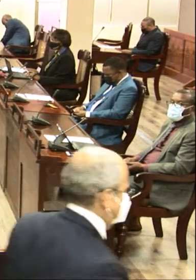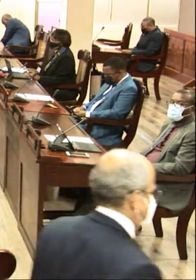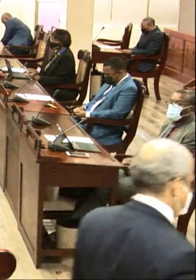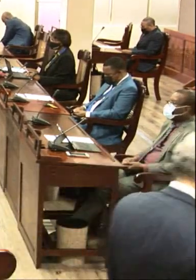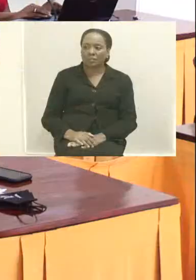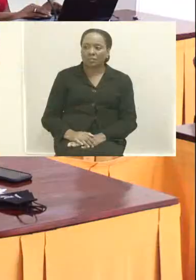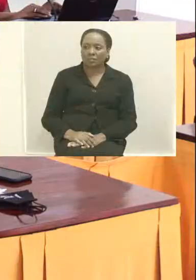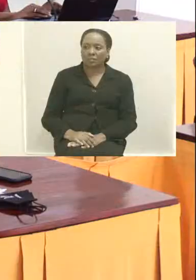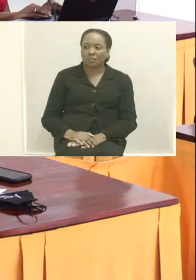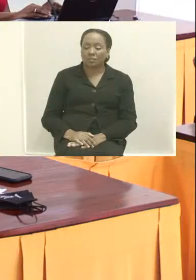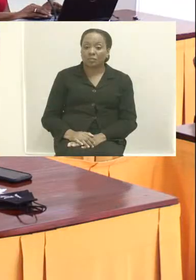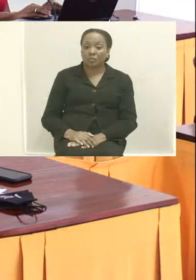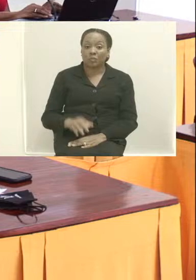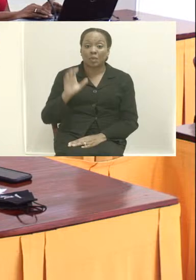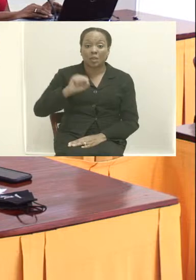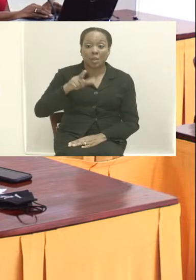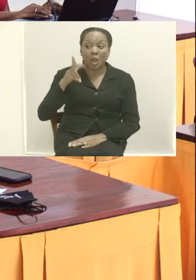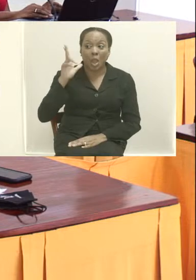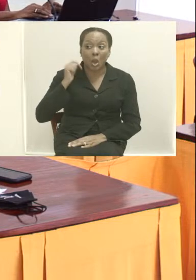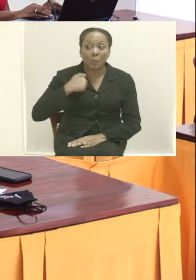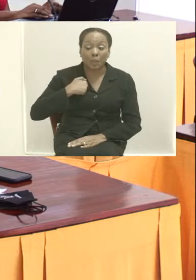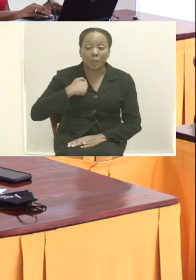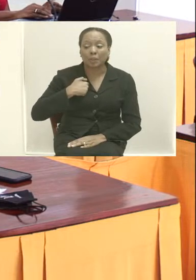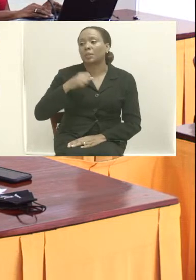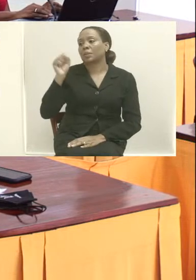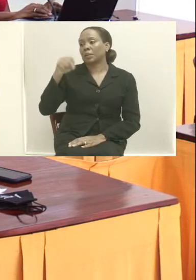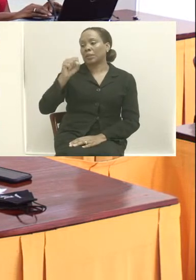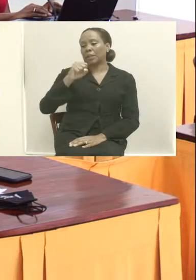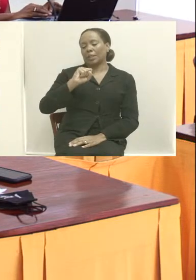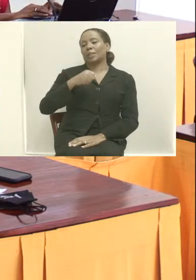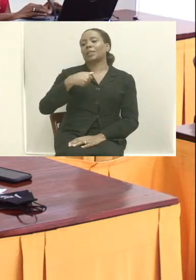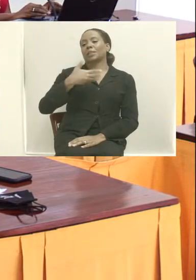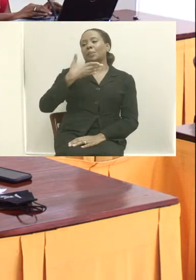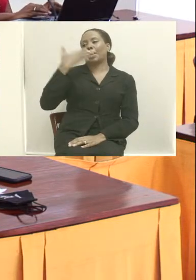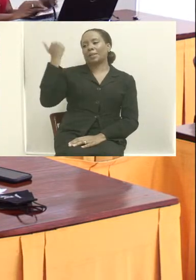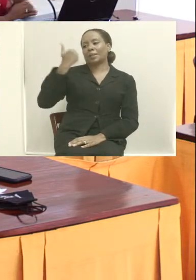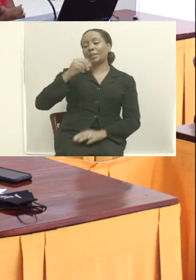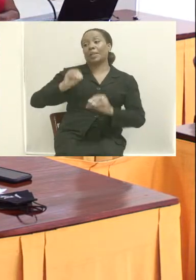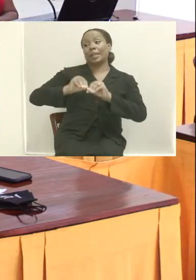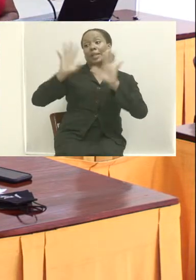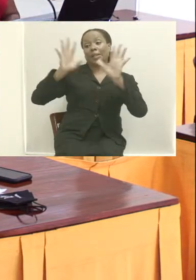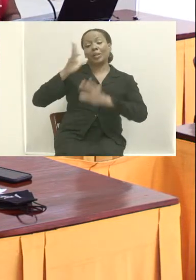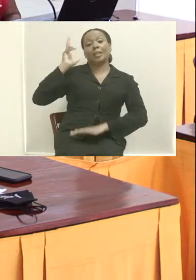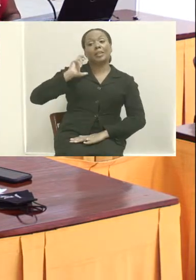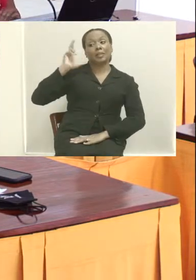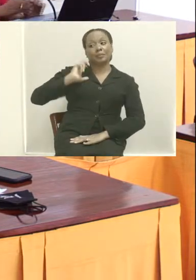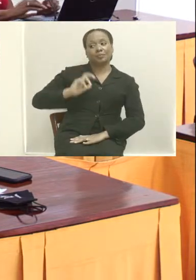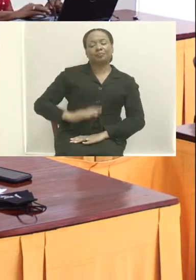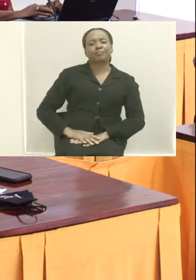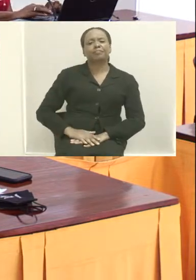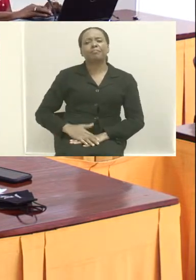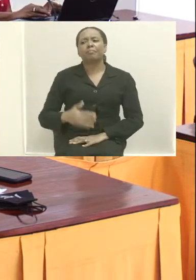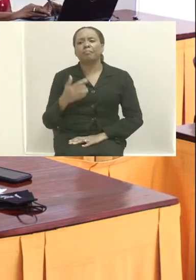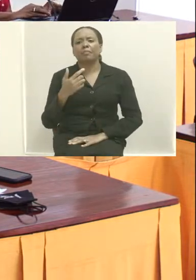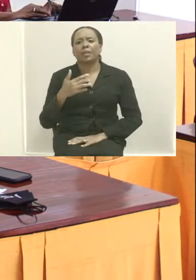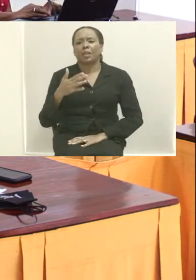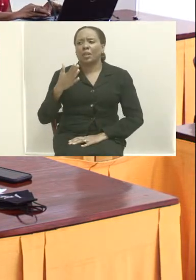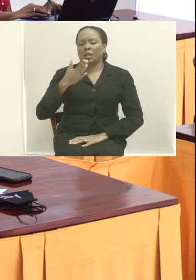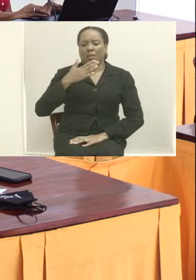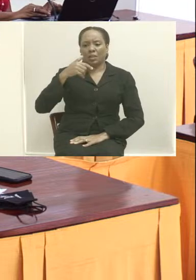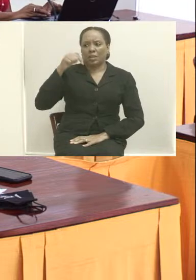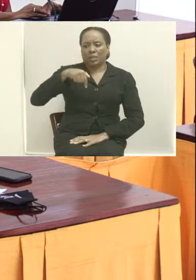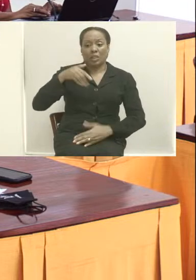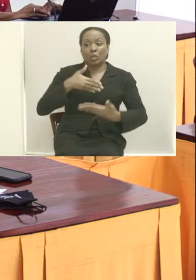Can you hear me now, Madam Chair? That's better, yes, sir. Thank you, ma'am. I was saying that it was clear even from this remote